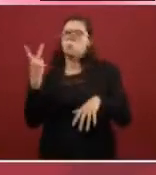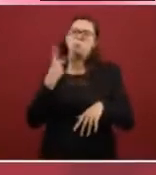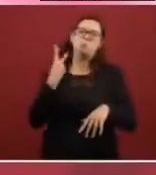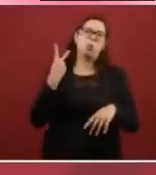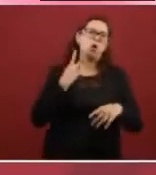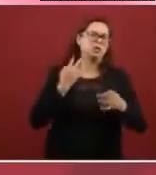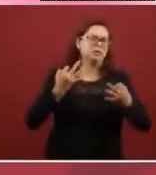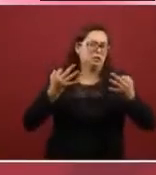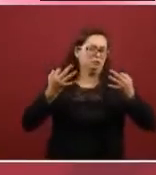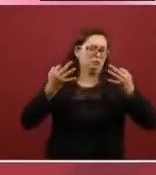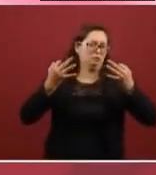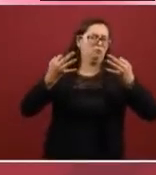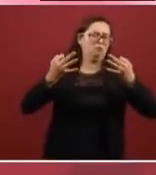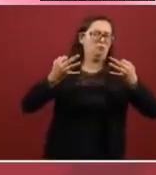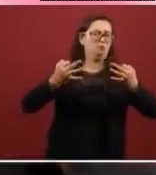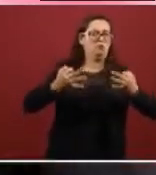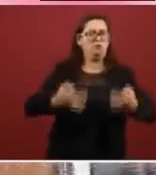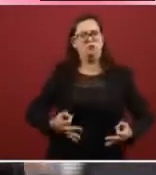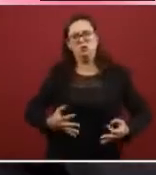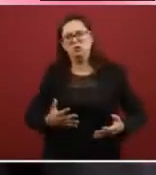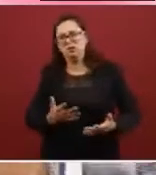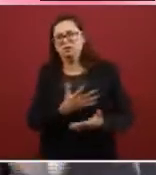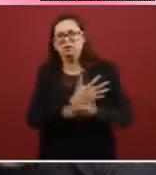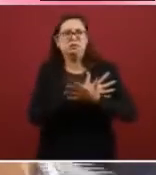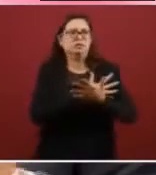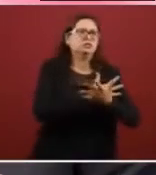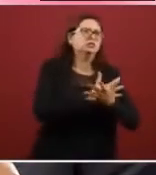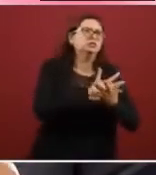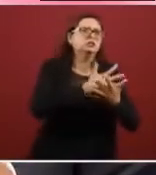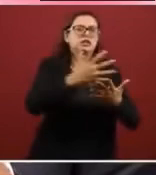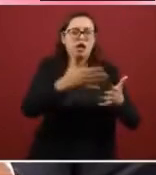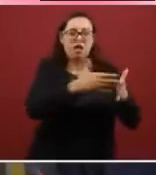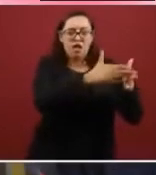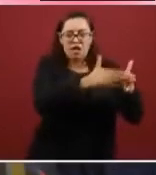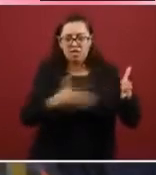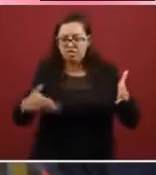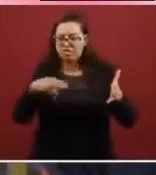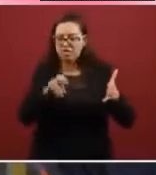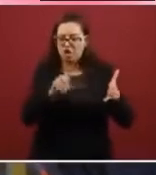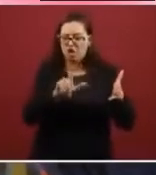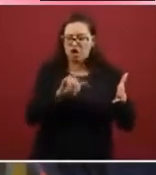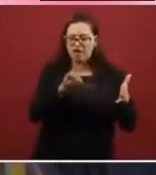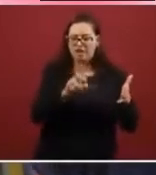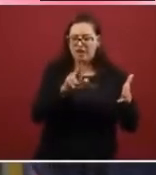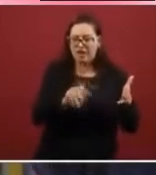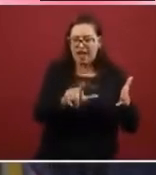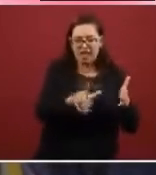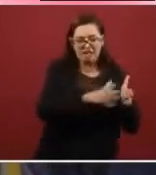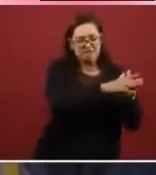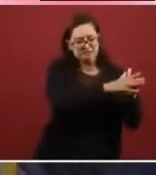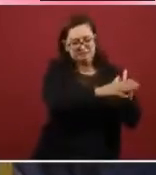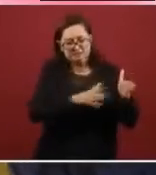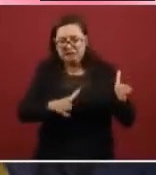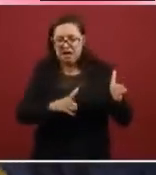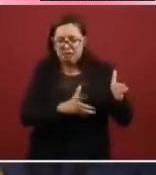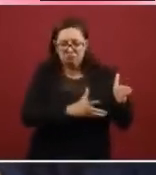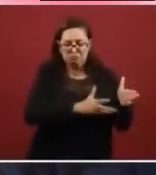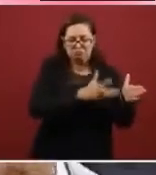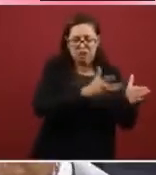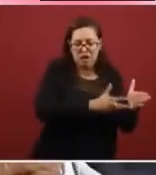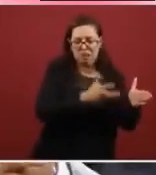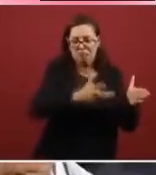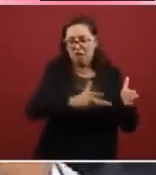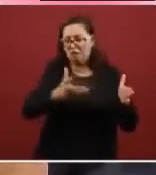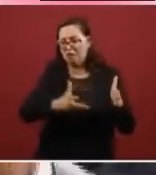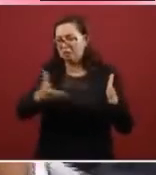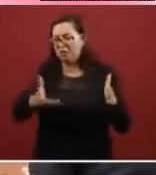formality that they've created, que se creó durante el periodo that was created during the neoliberal period. Todo esto, all